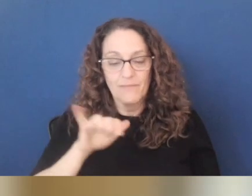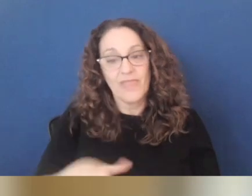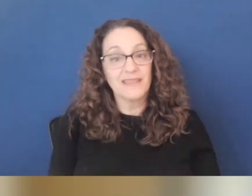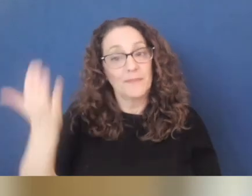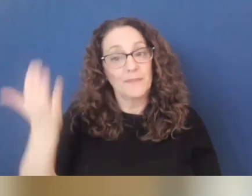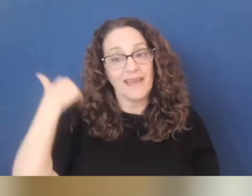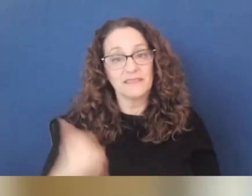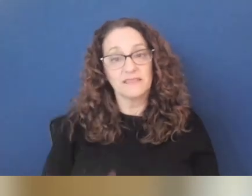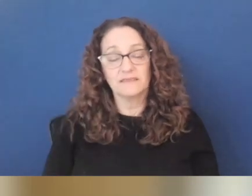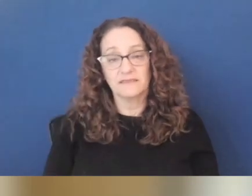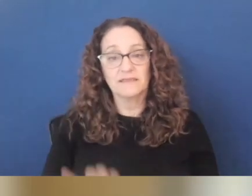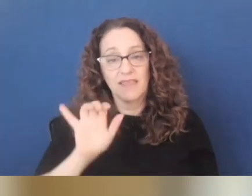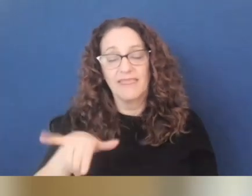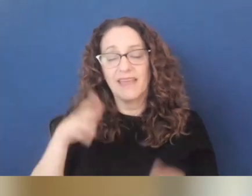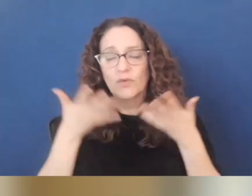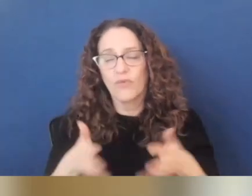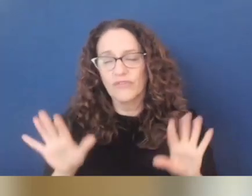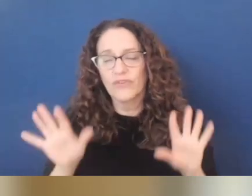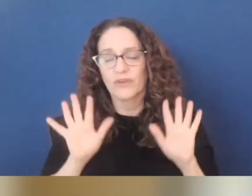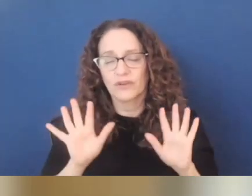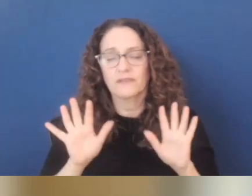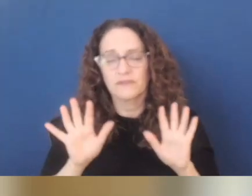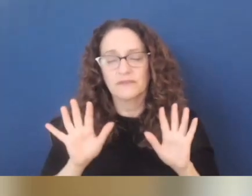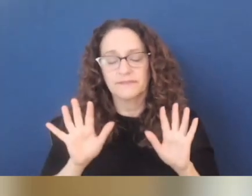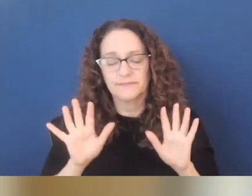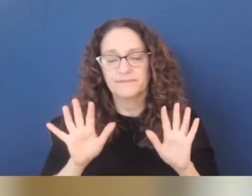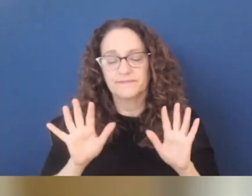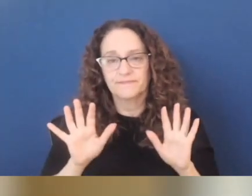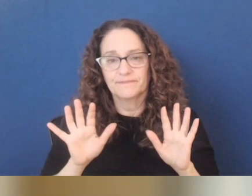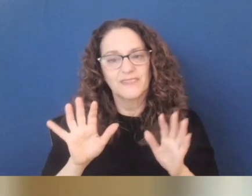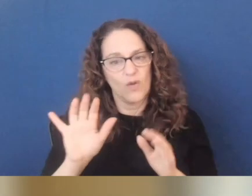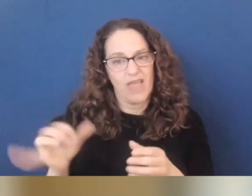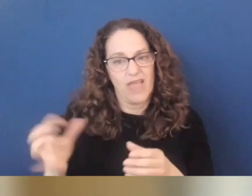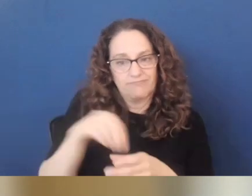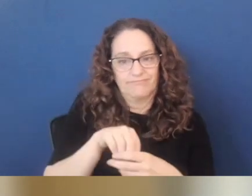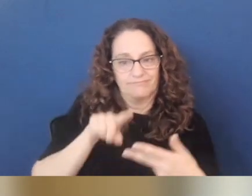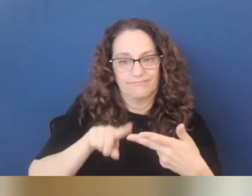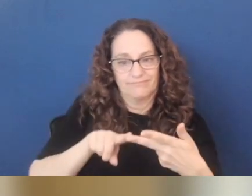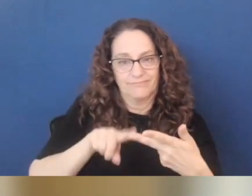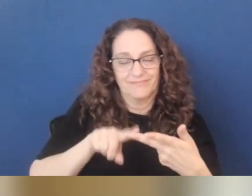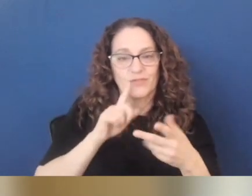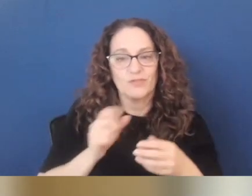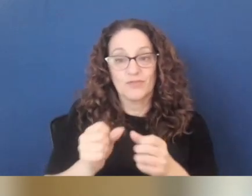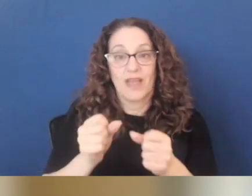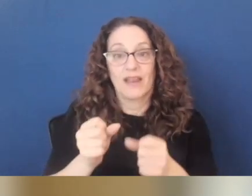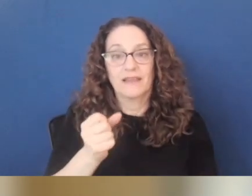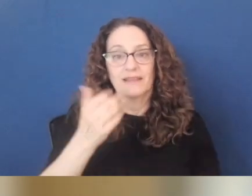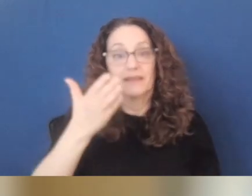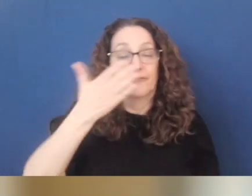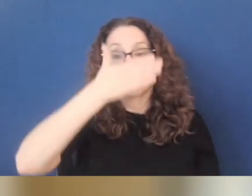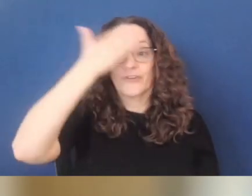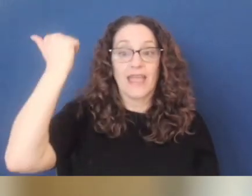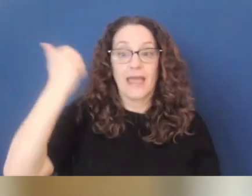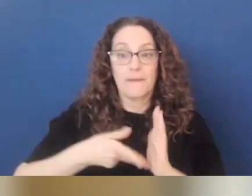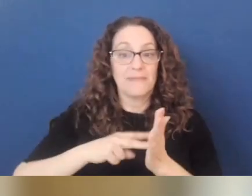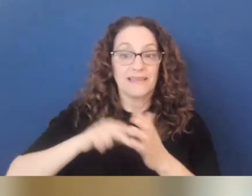over. And that's part of this same strategy. The forgetting it doesn't mean that we deny it. We